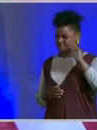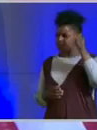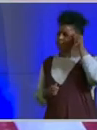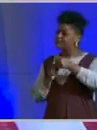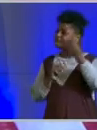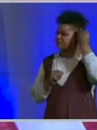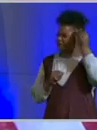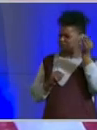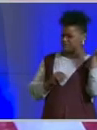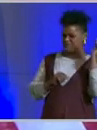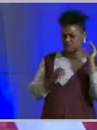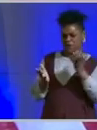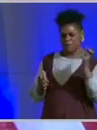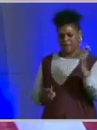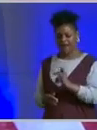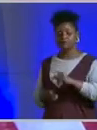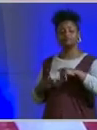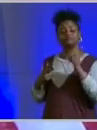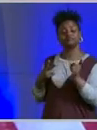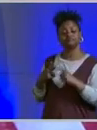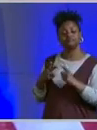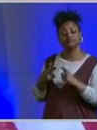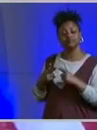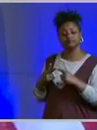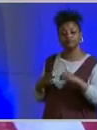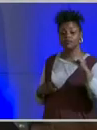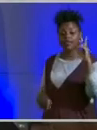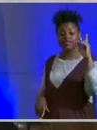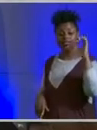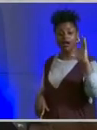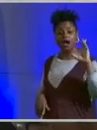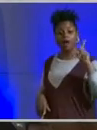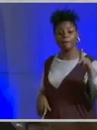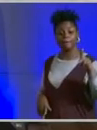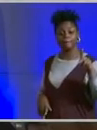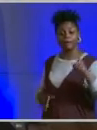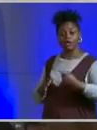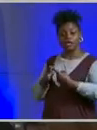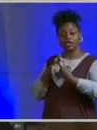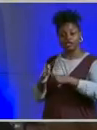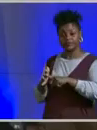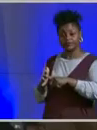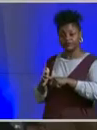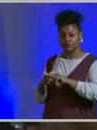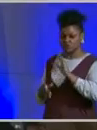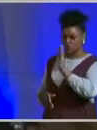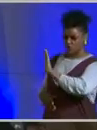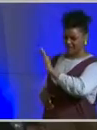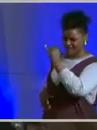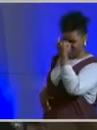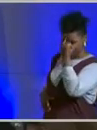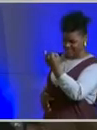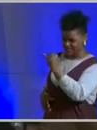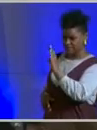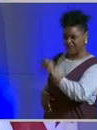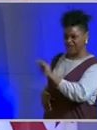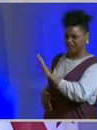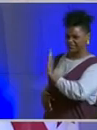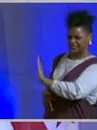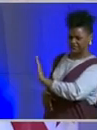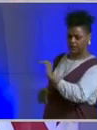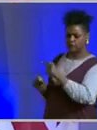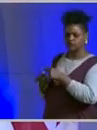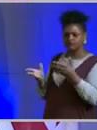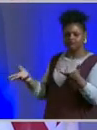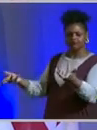Second, the DC Up initiative, which was really an idea of the mayor's, which is where we were able to attract,